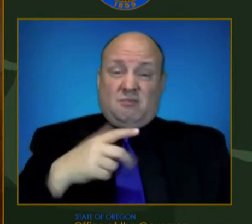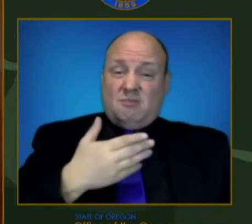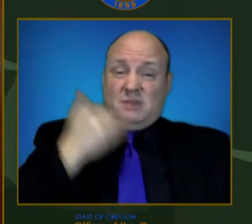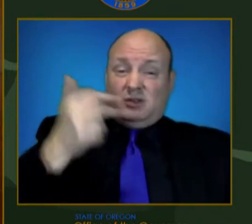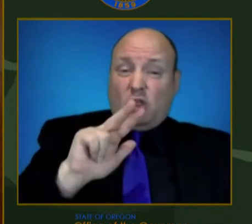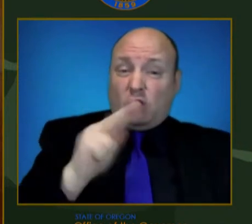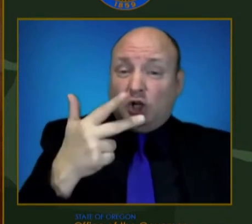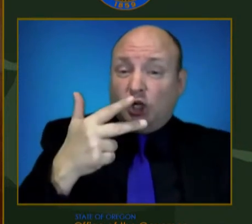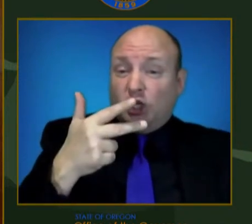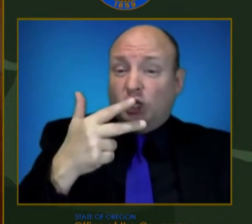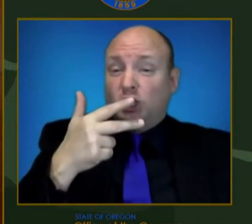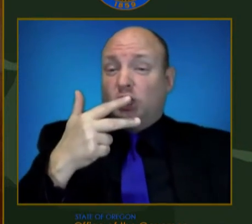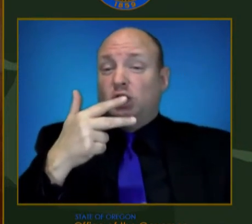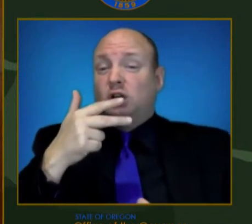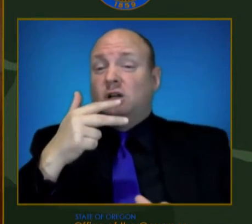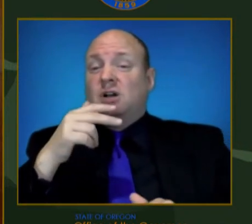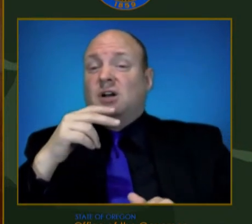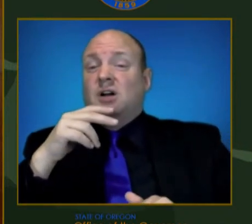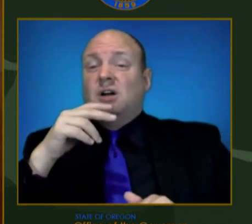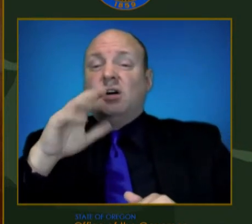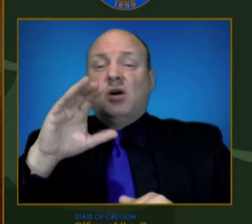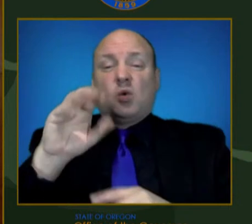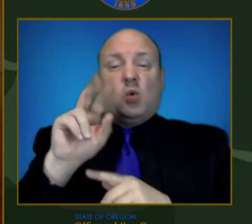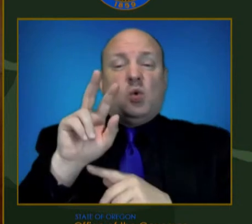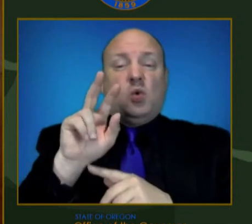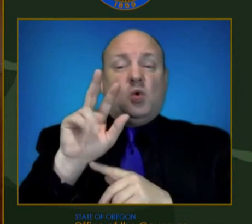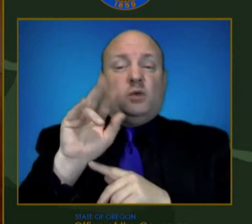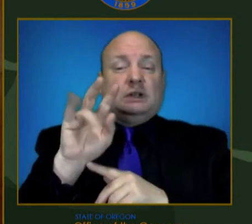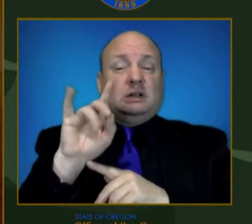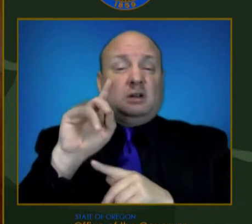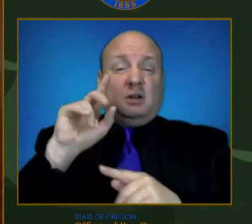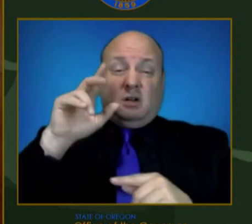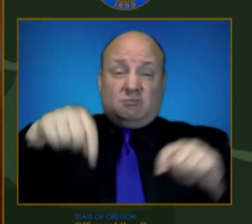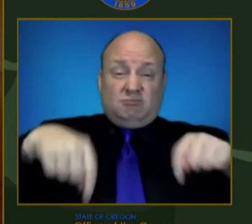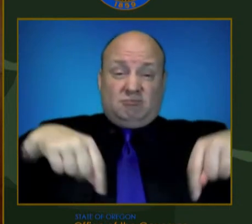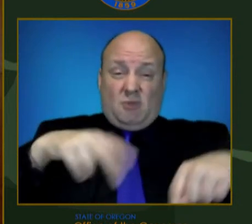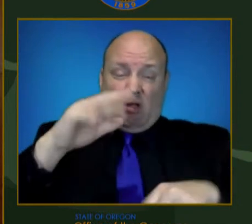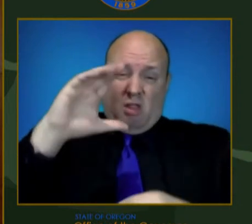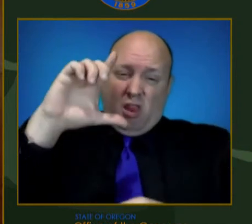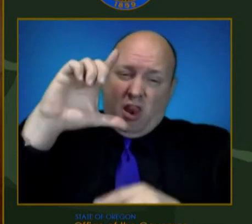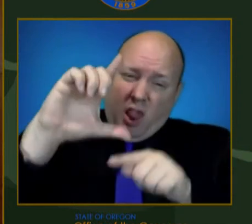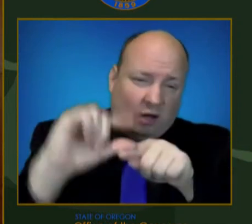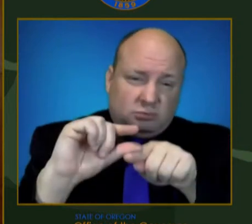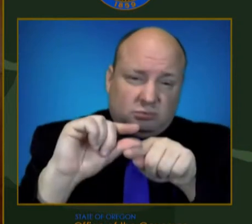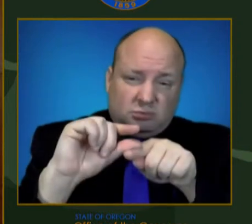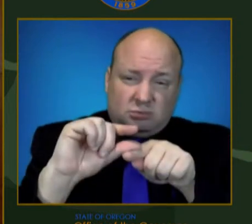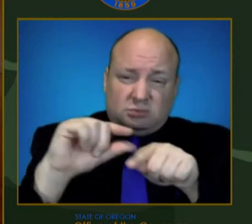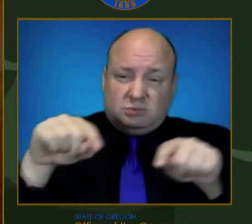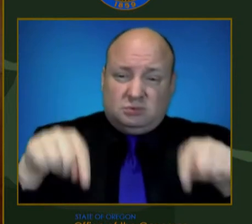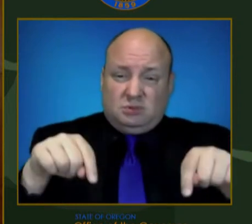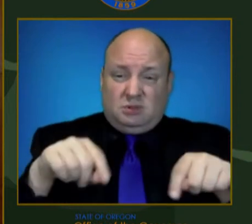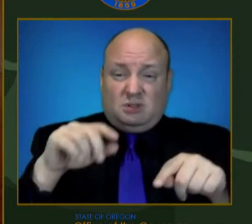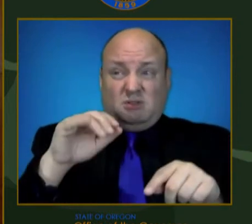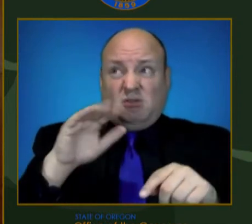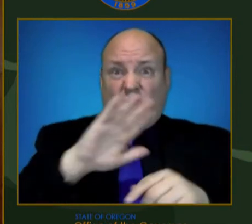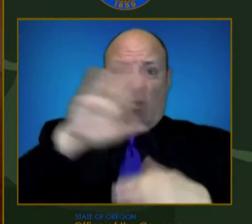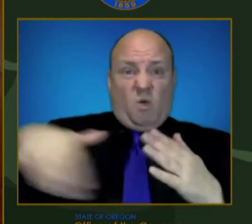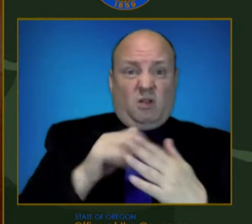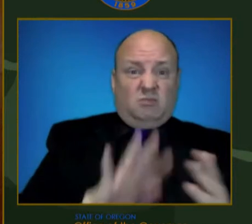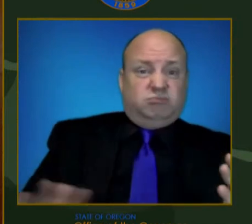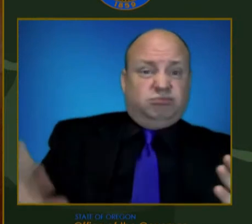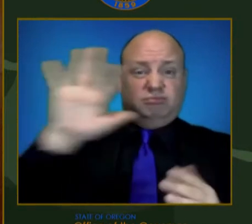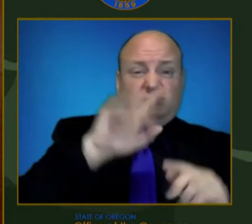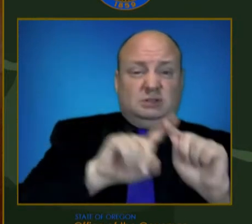case counts. If our response to COVID matched that of the average state, more than